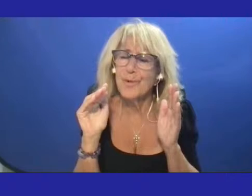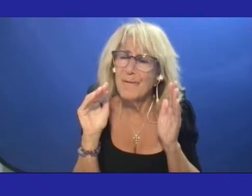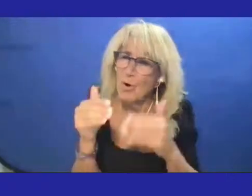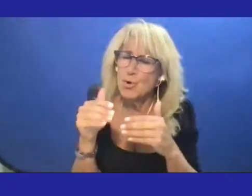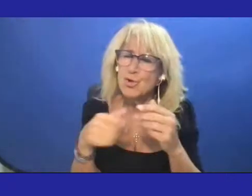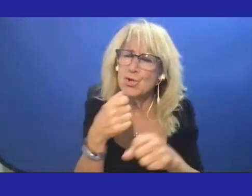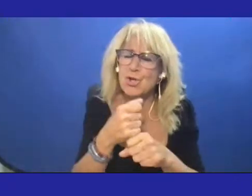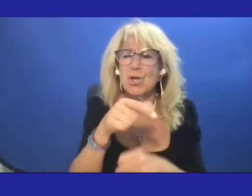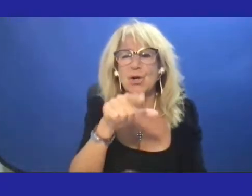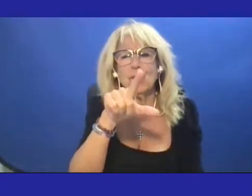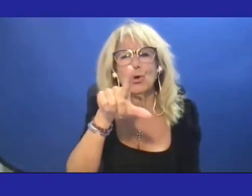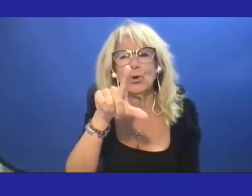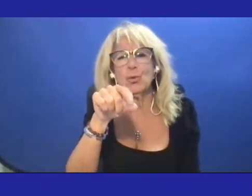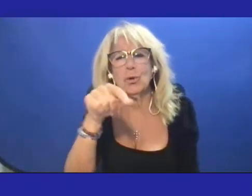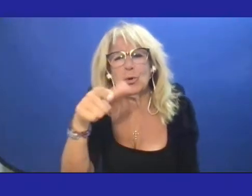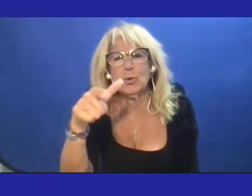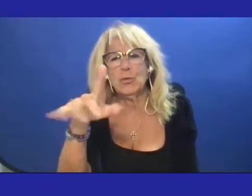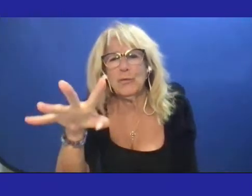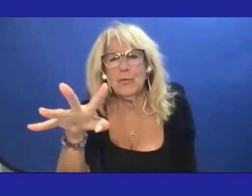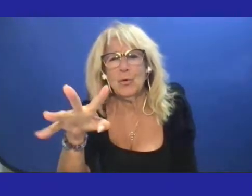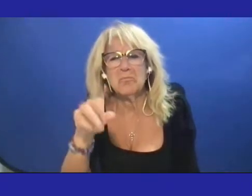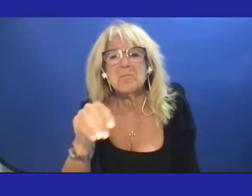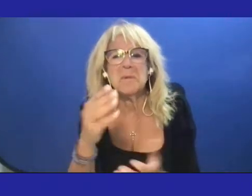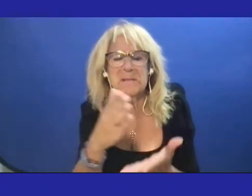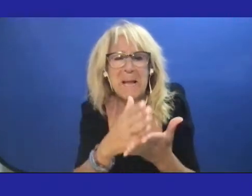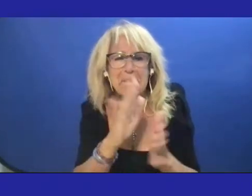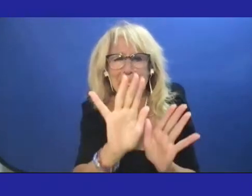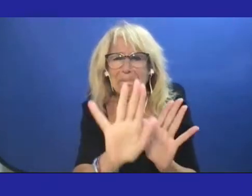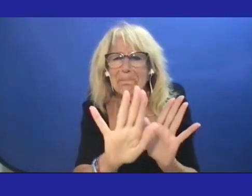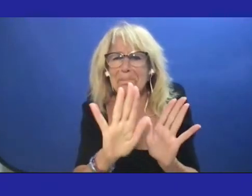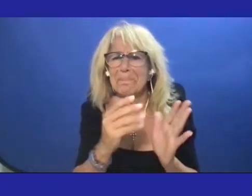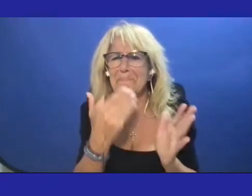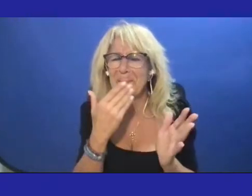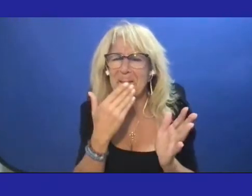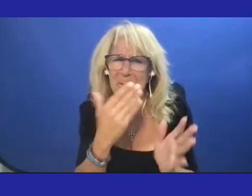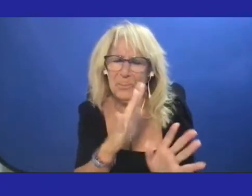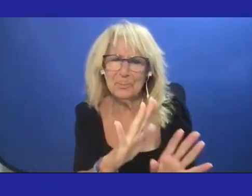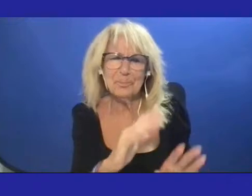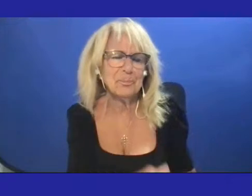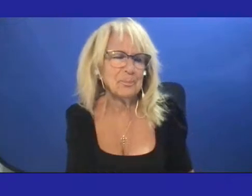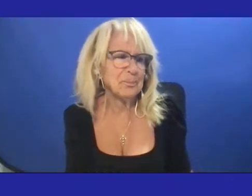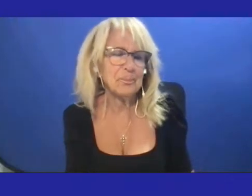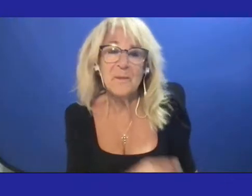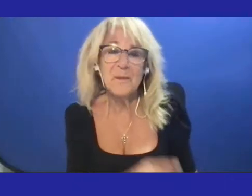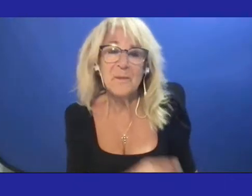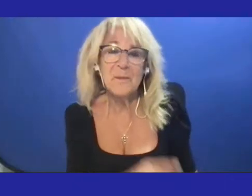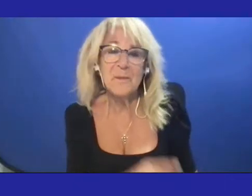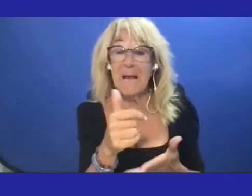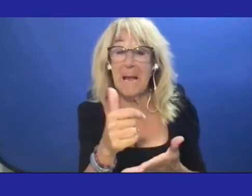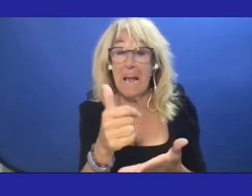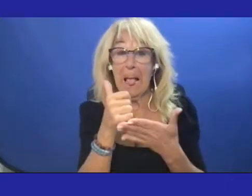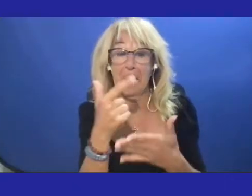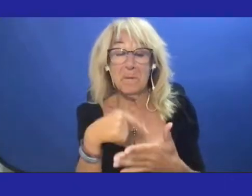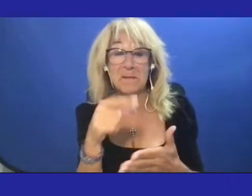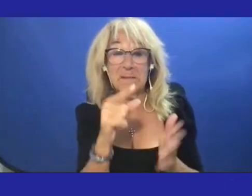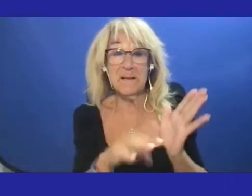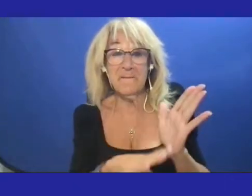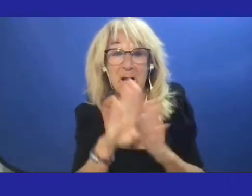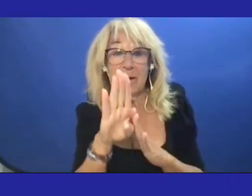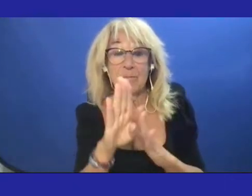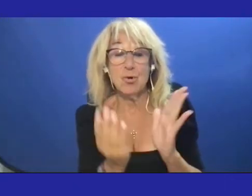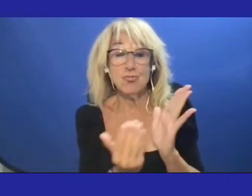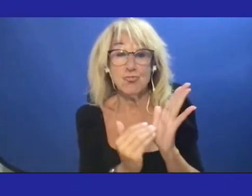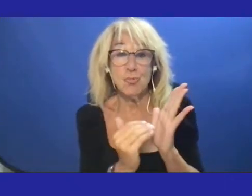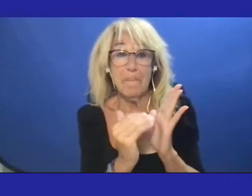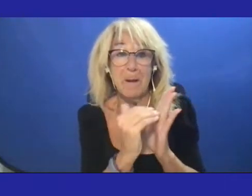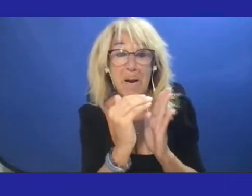2024. There you go, we can stop on that slide. Thank you very much. This is to help us develop a repeatable process that